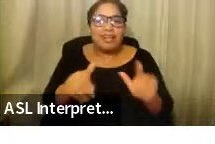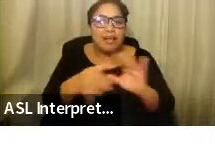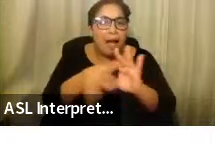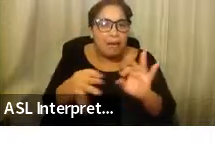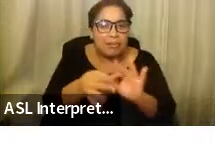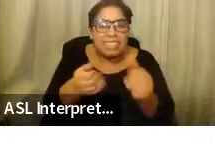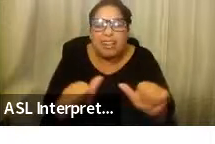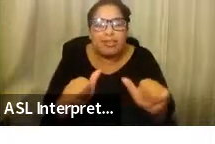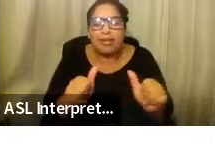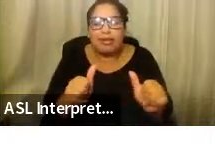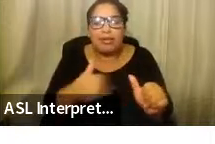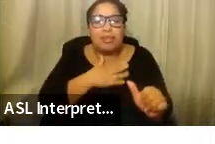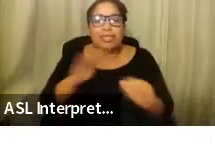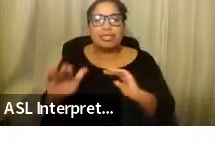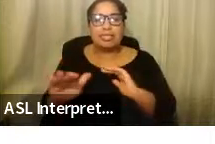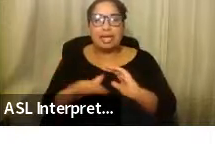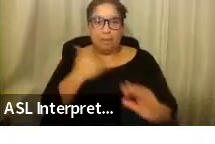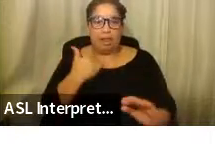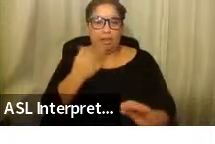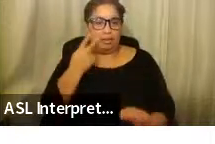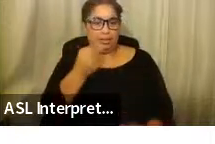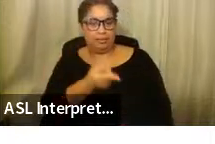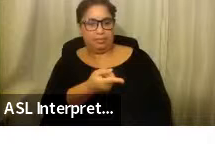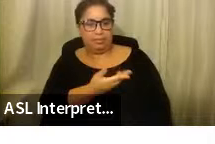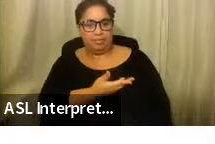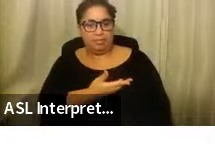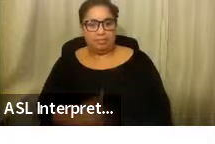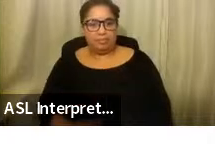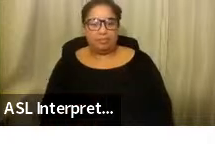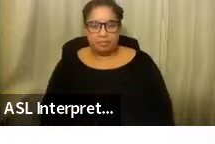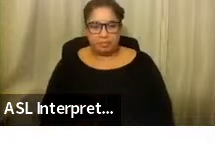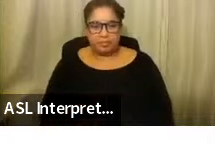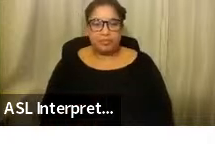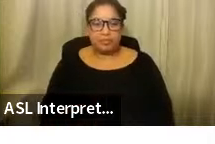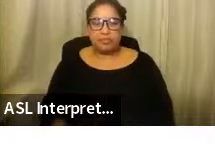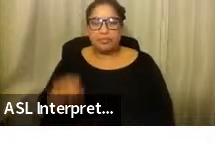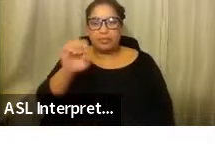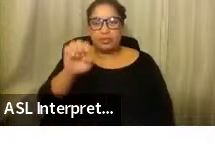comments, please email this email that you see here,